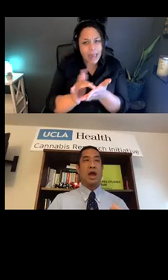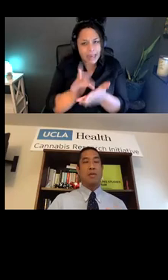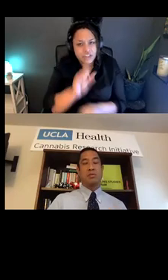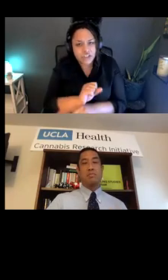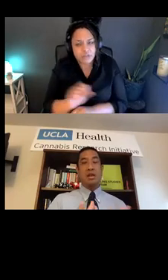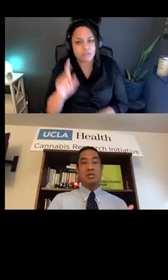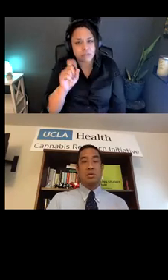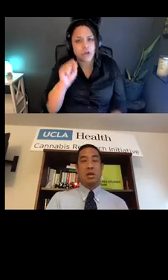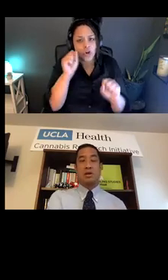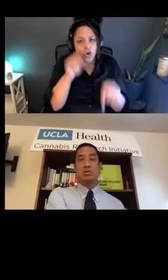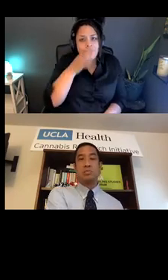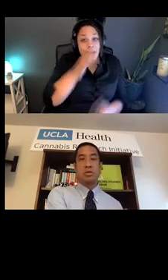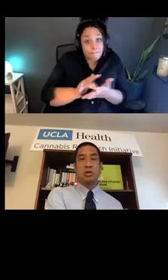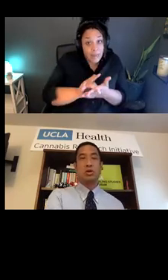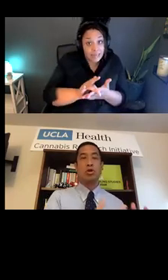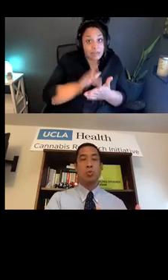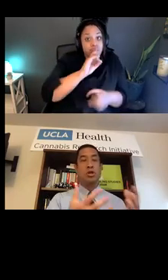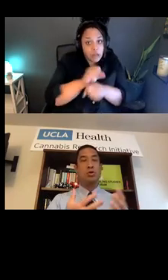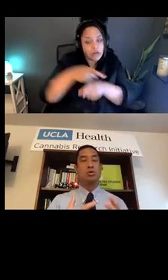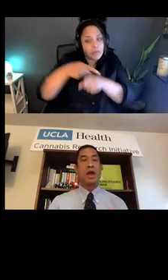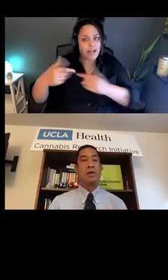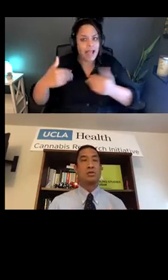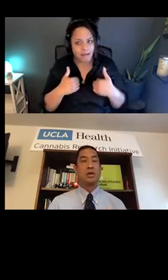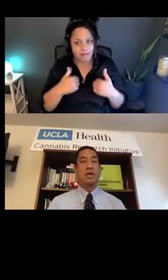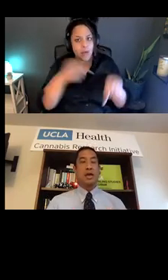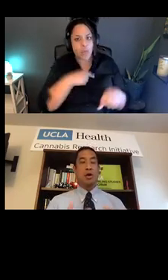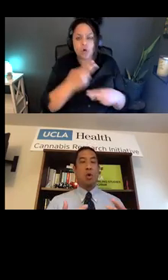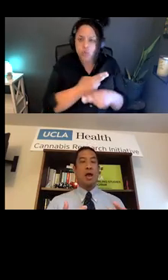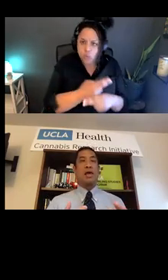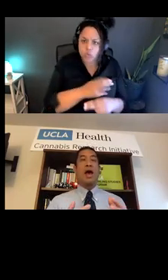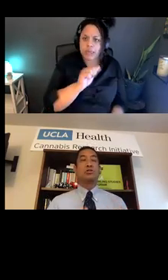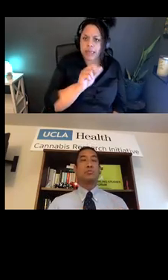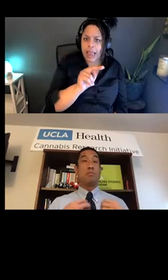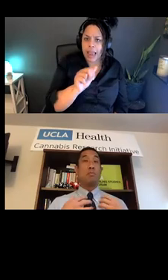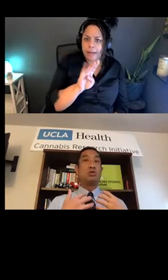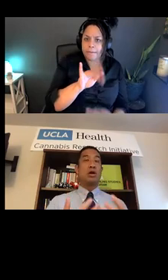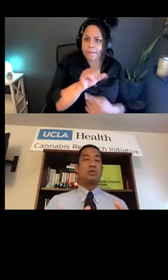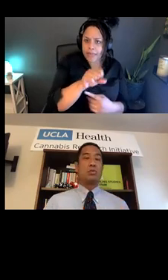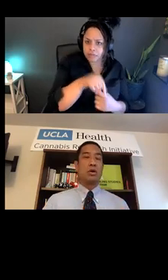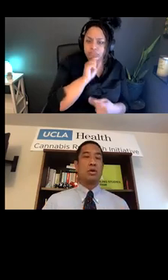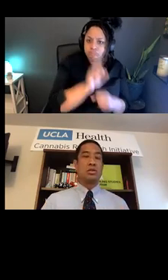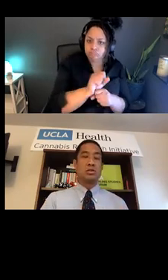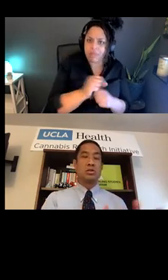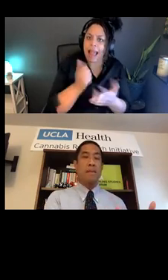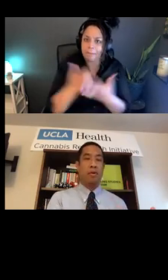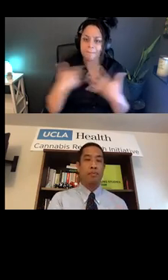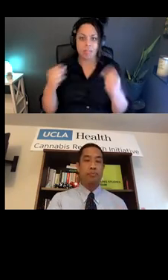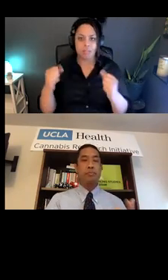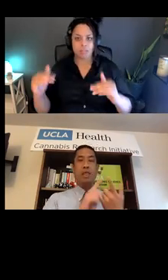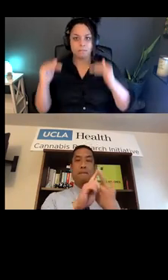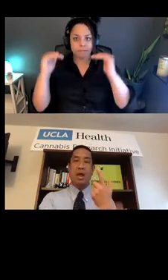Could cannabis medicine be an actual specialty? Could we use cannabis in a way that actually promotes health and wellness? As an